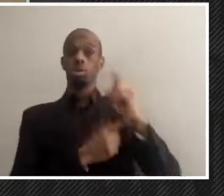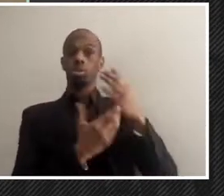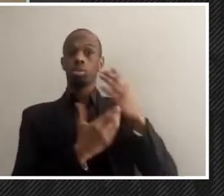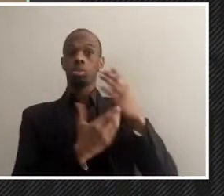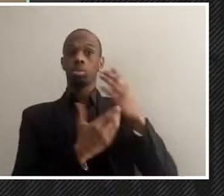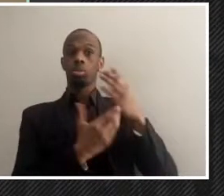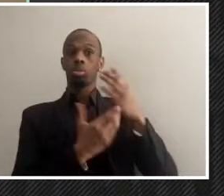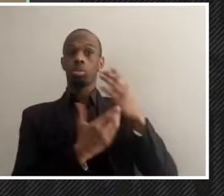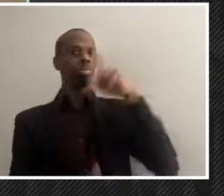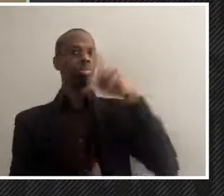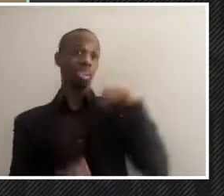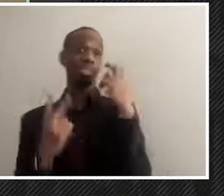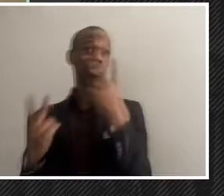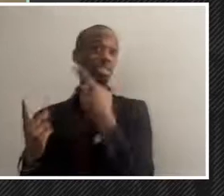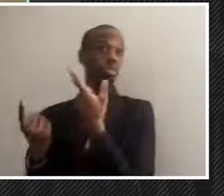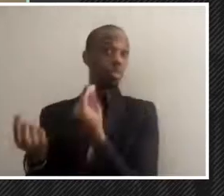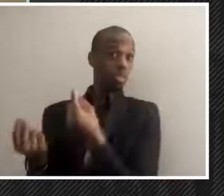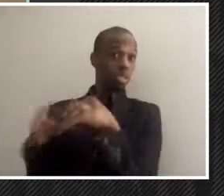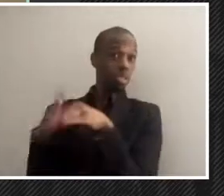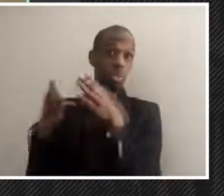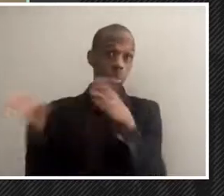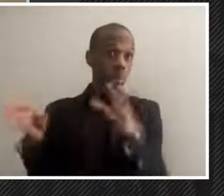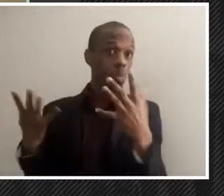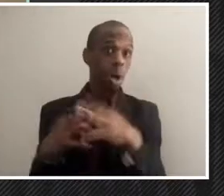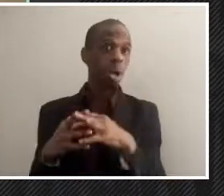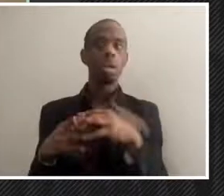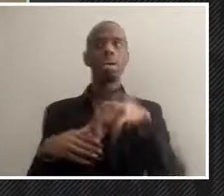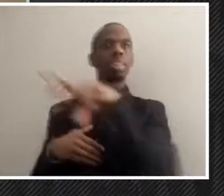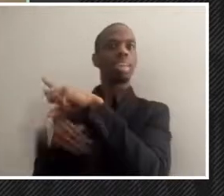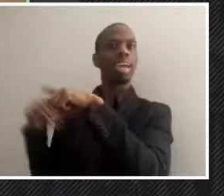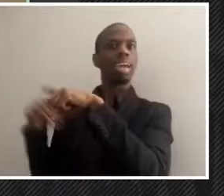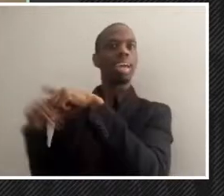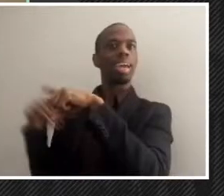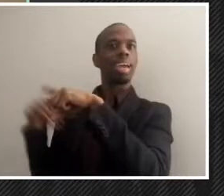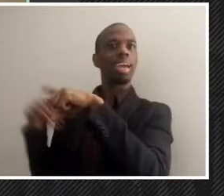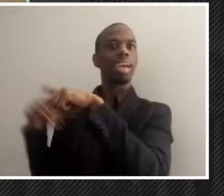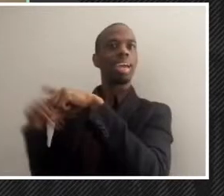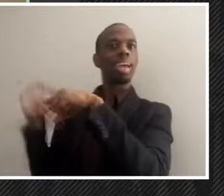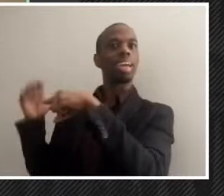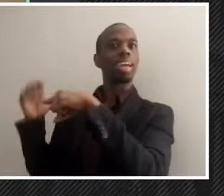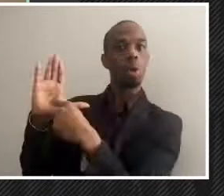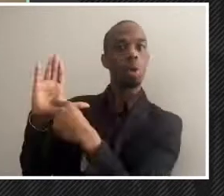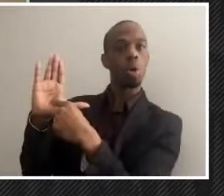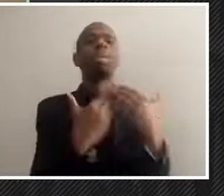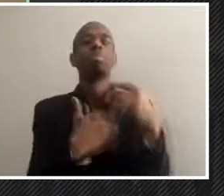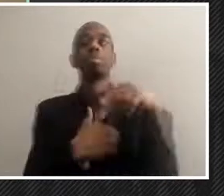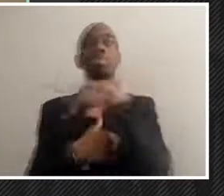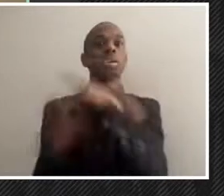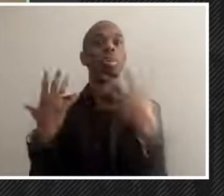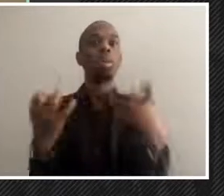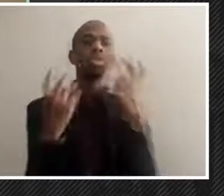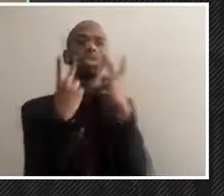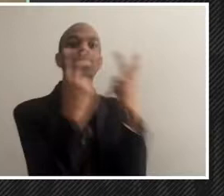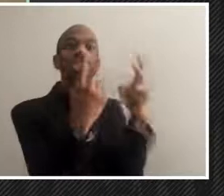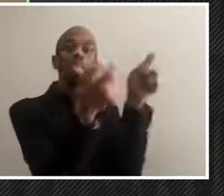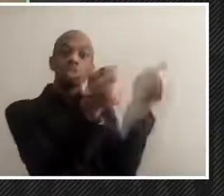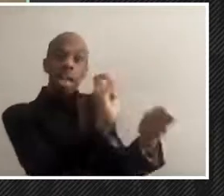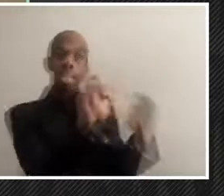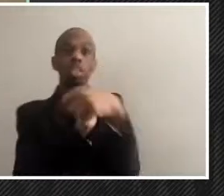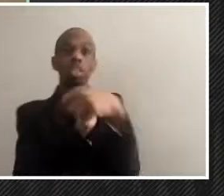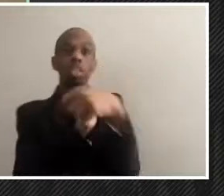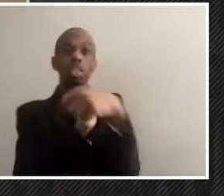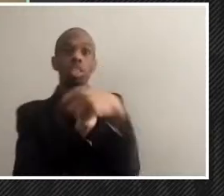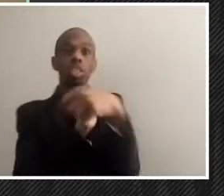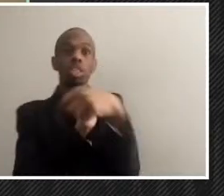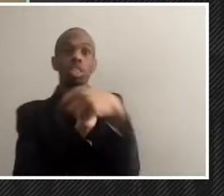model the changes that they want to see from their government, rather than waiting on government to come up with a solution. I'm sure, you